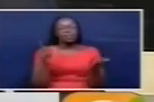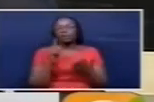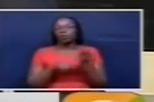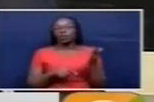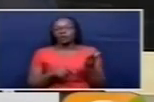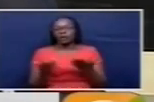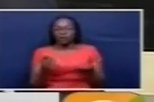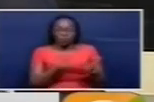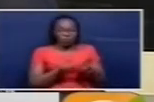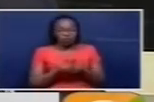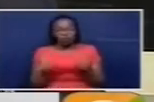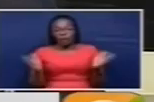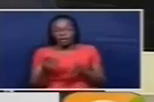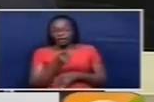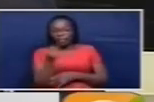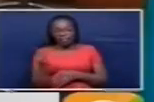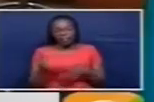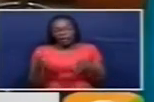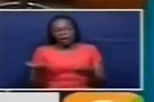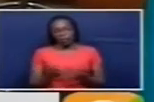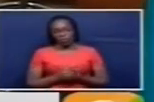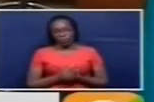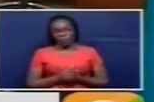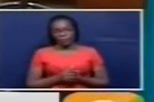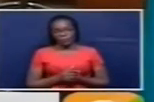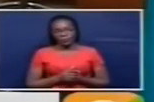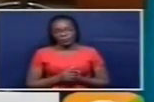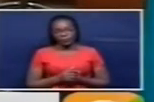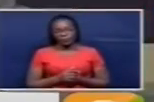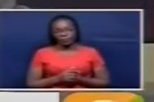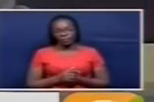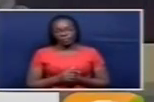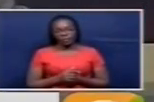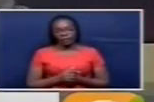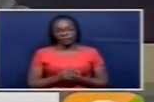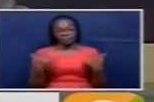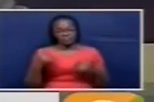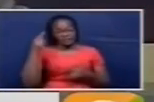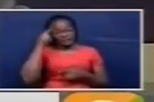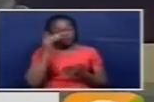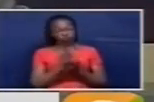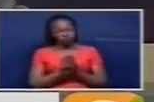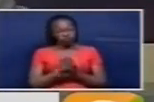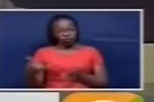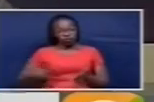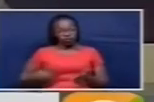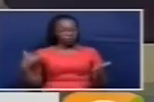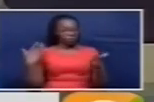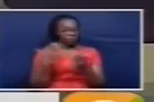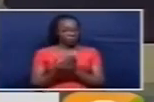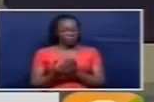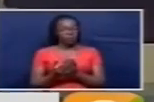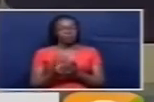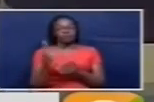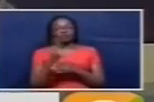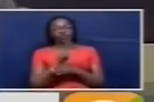encouraging them to also seek these elective seats. I think youths have been used, misused and abused. And youths have been given